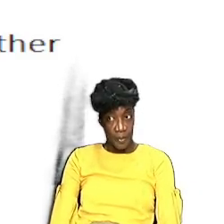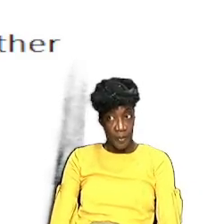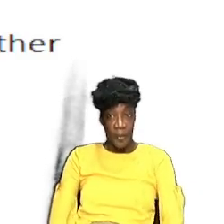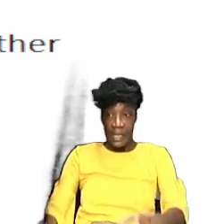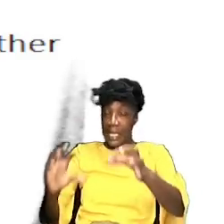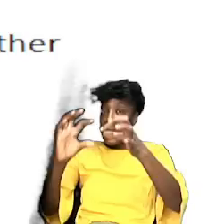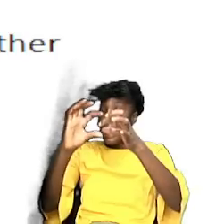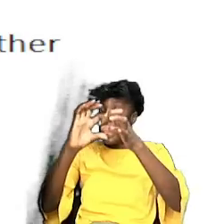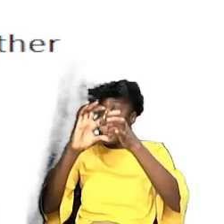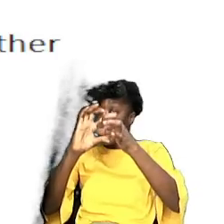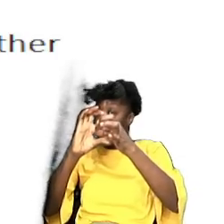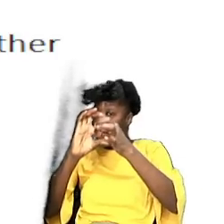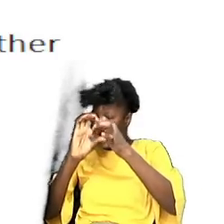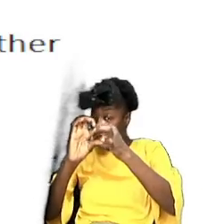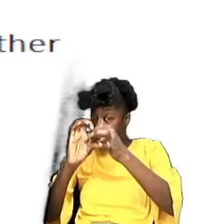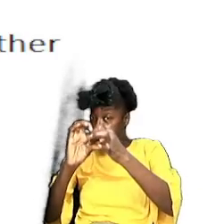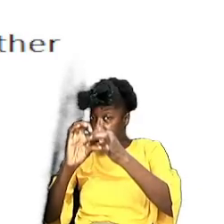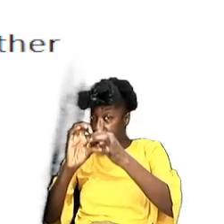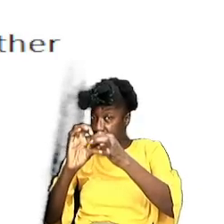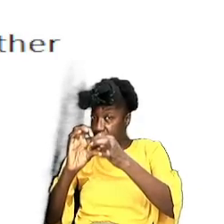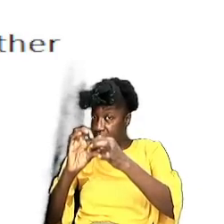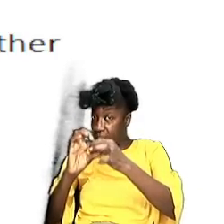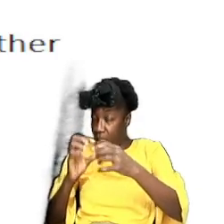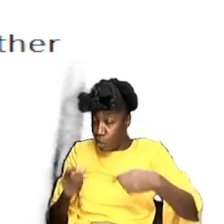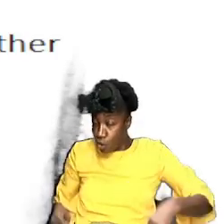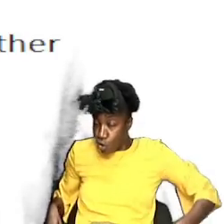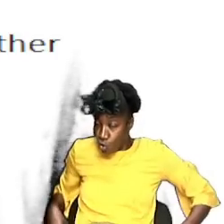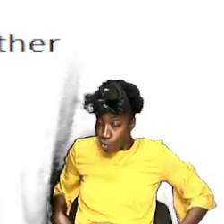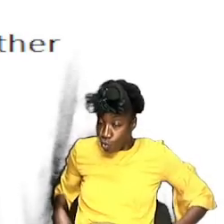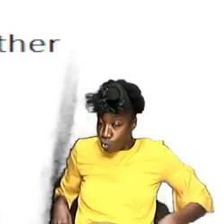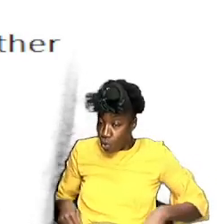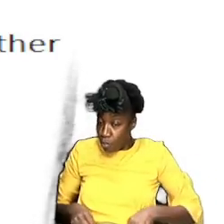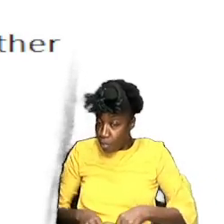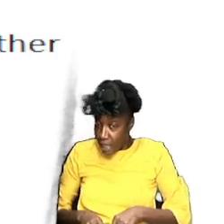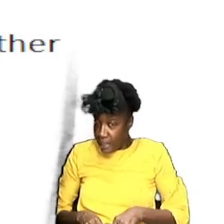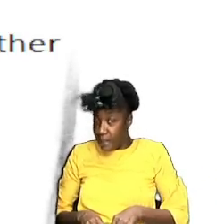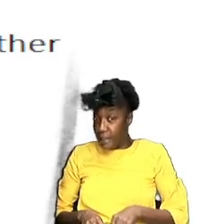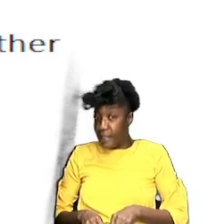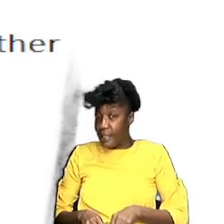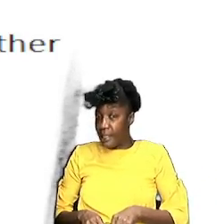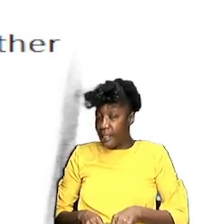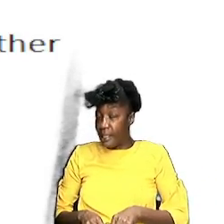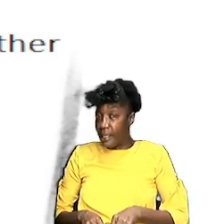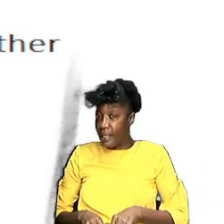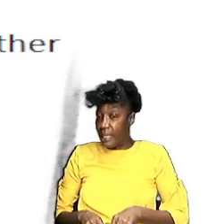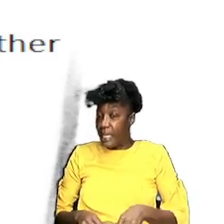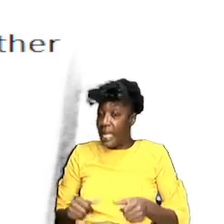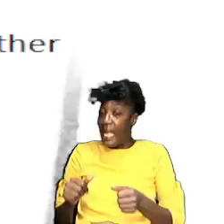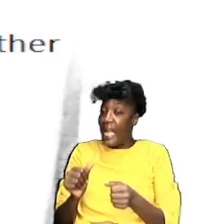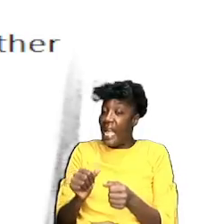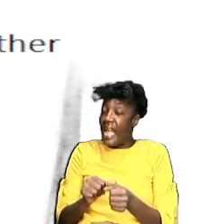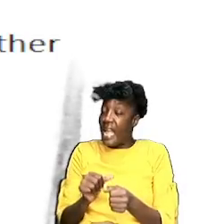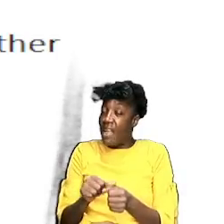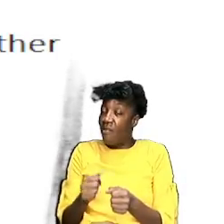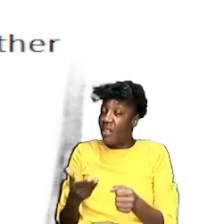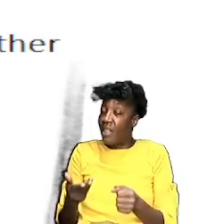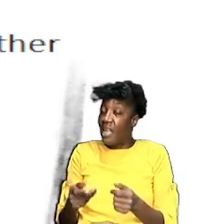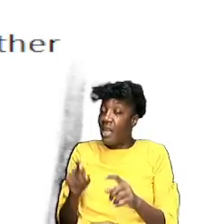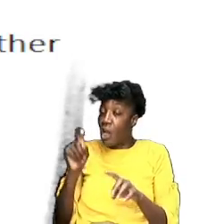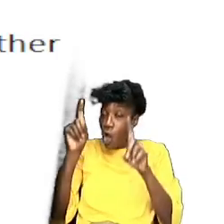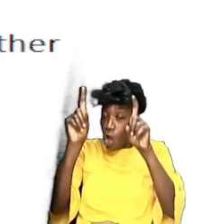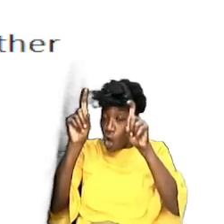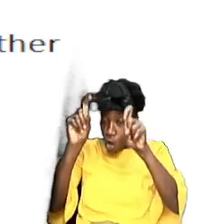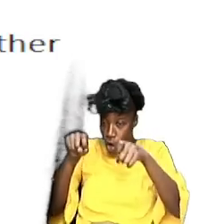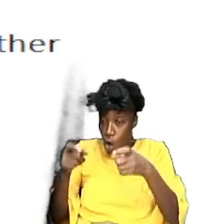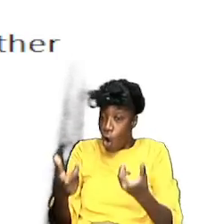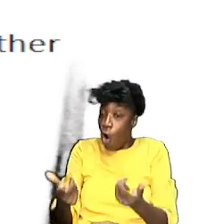to this belt. So the belt, which is the truth, everything else must come from truth.